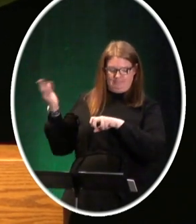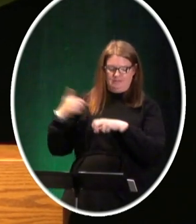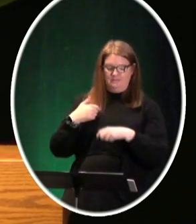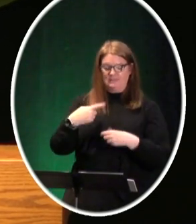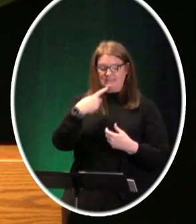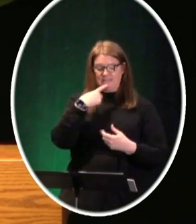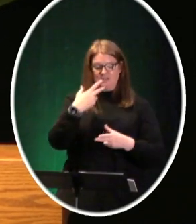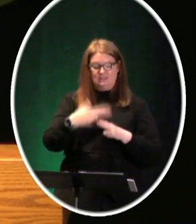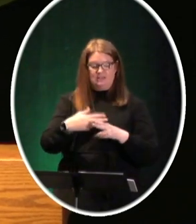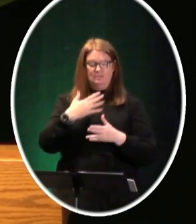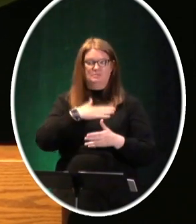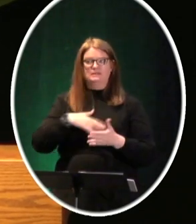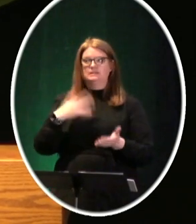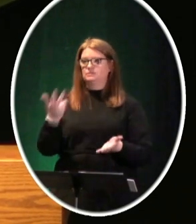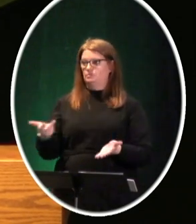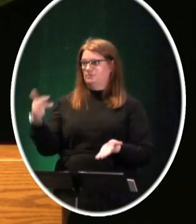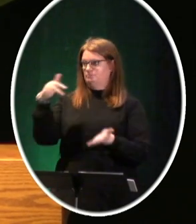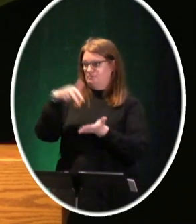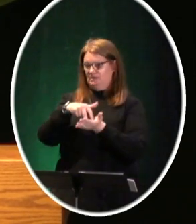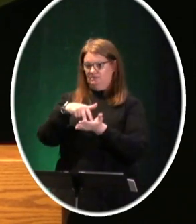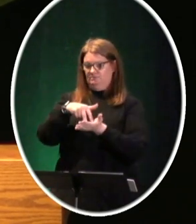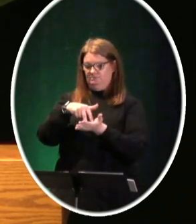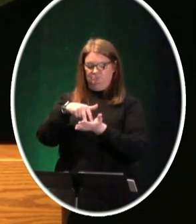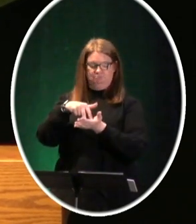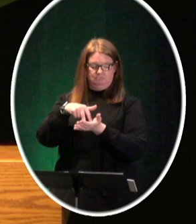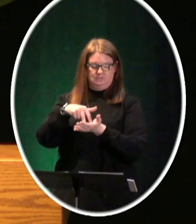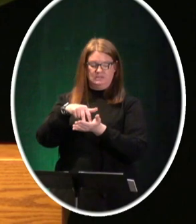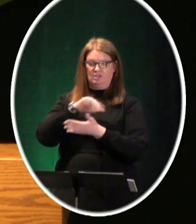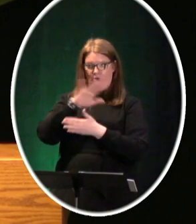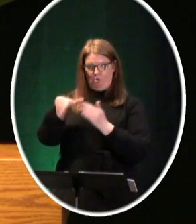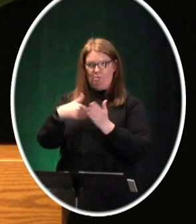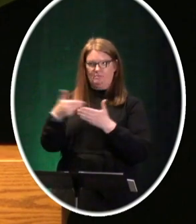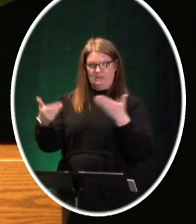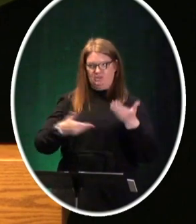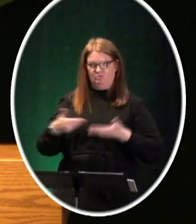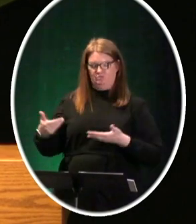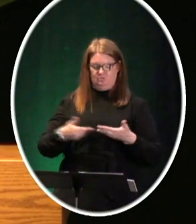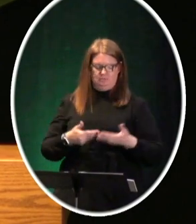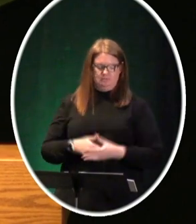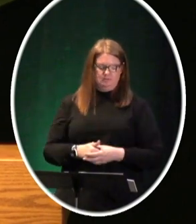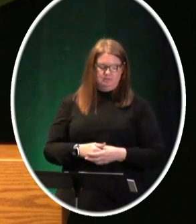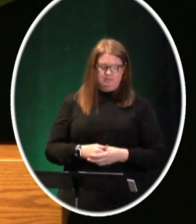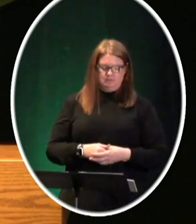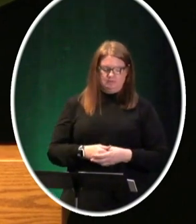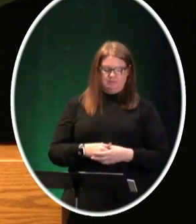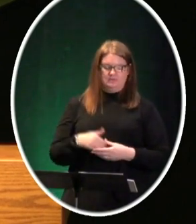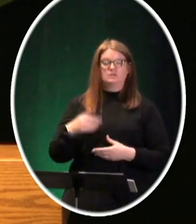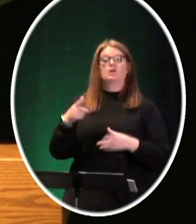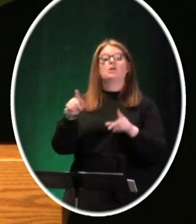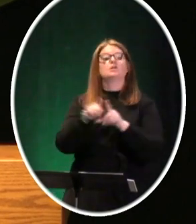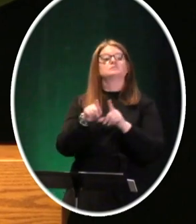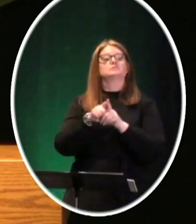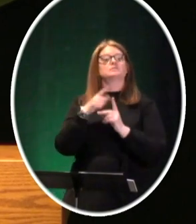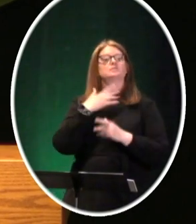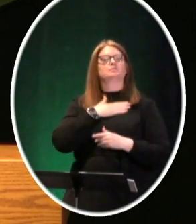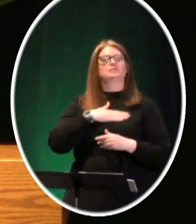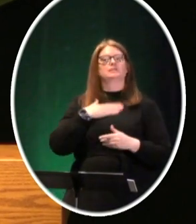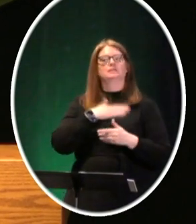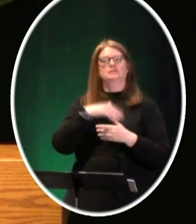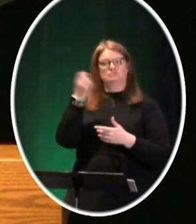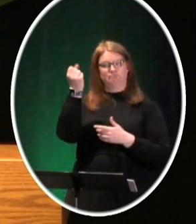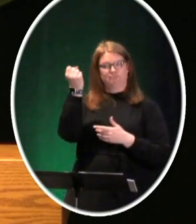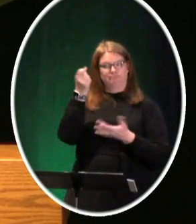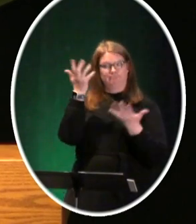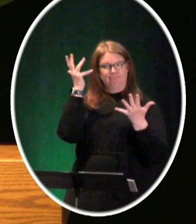please rise and remain standing until all have been introduced. Also, please hold your applause until